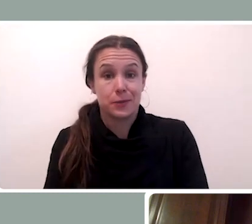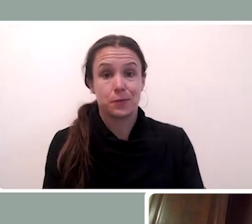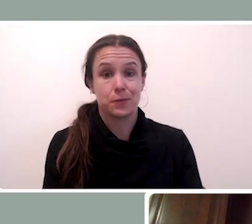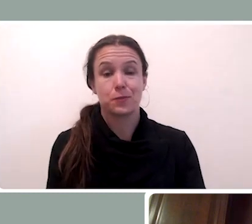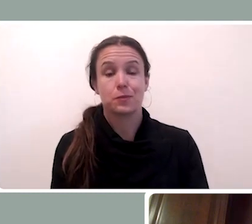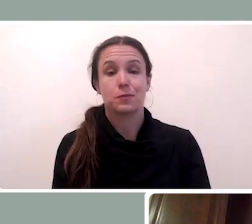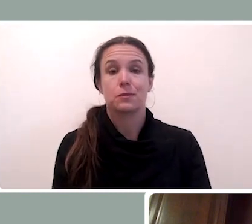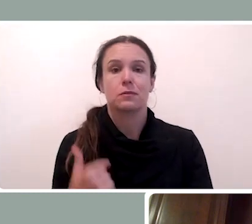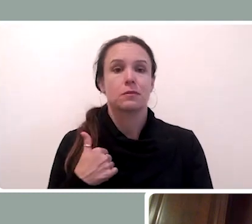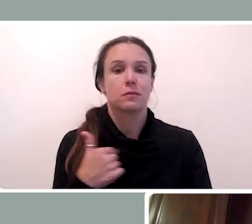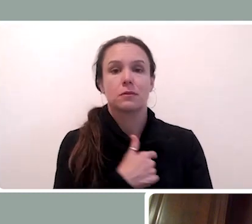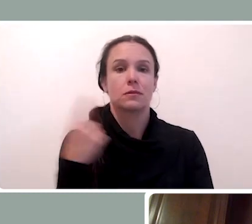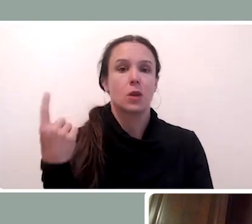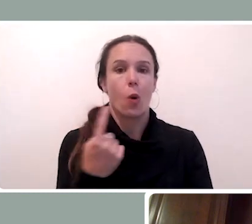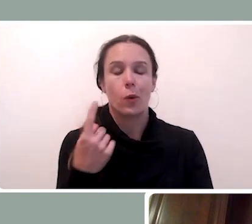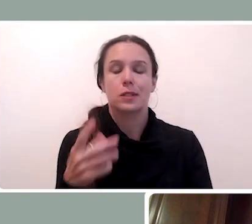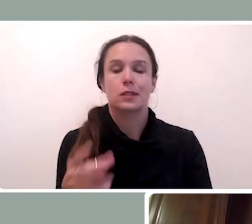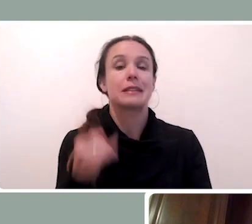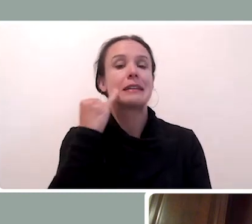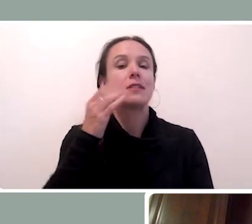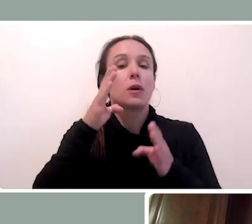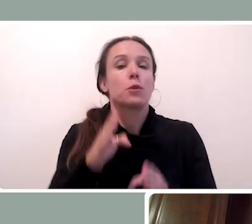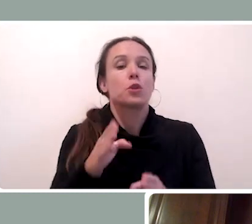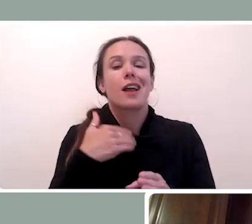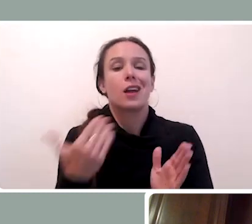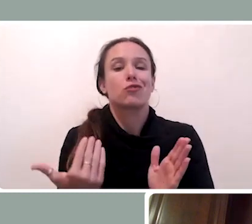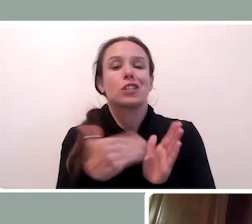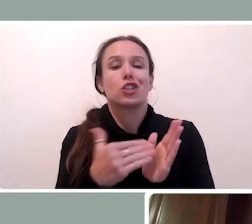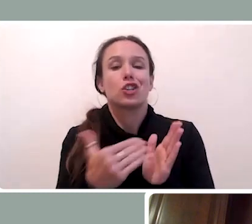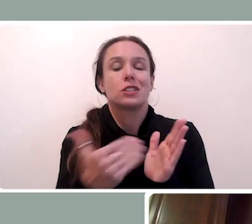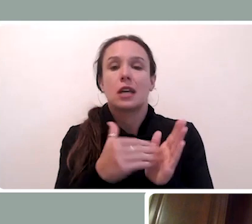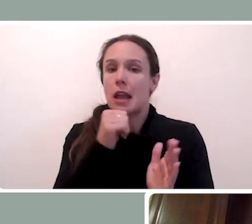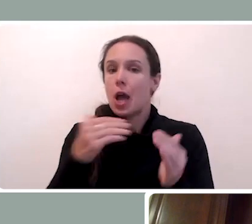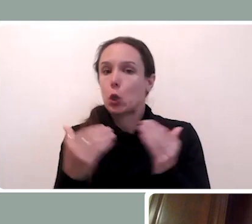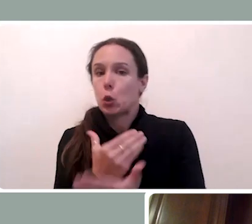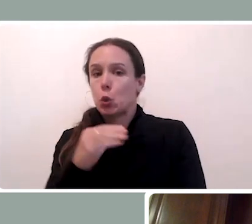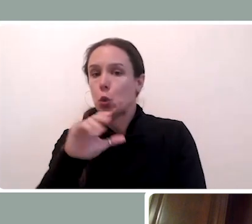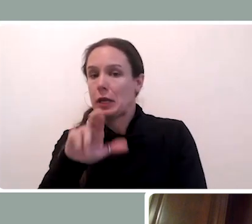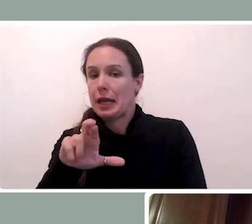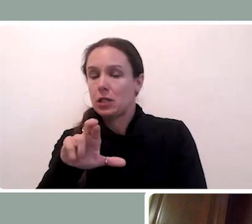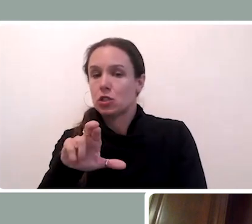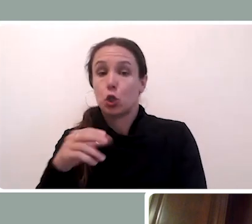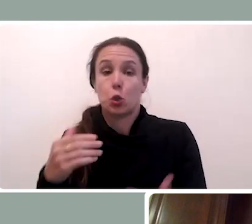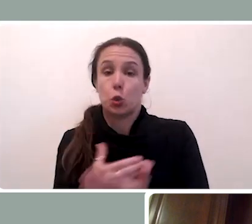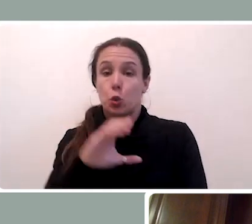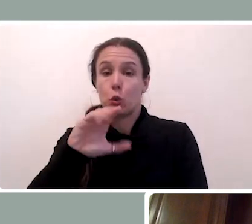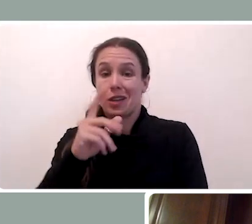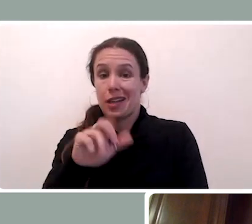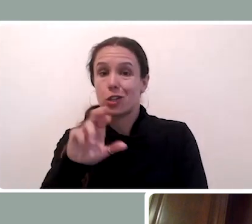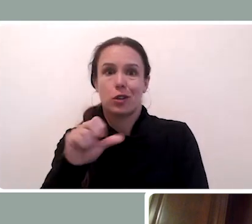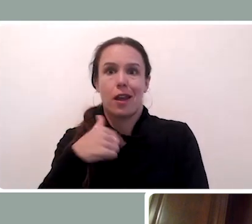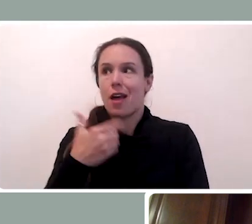we always add that if someone had a recurrence, not a new cancer. A new cancer can have any receptors, but if someone